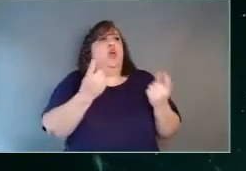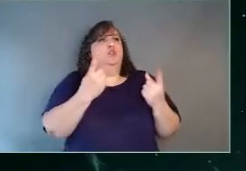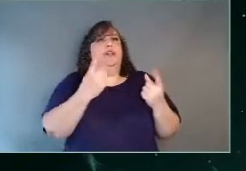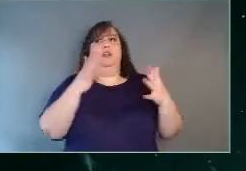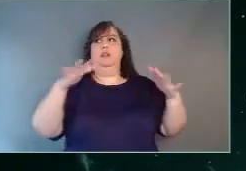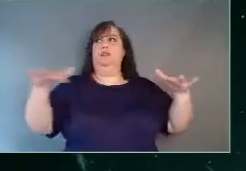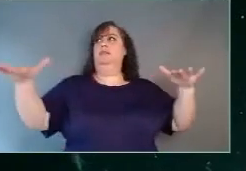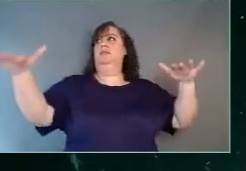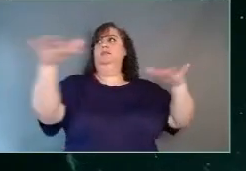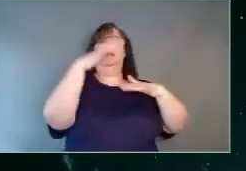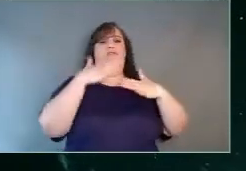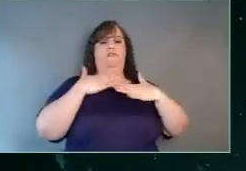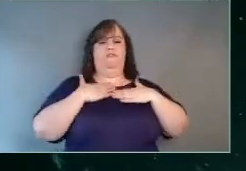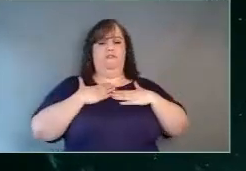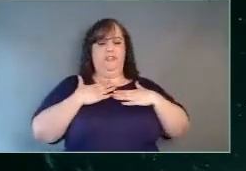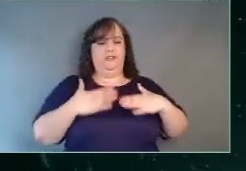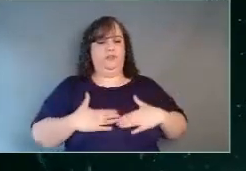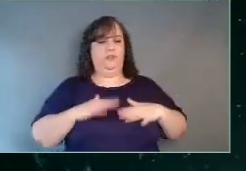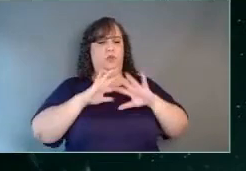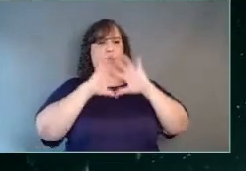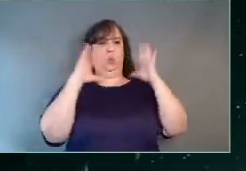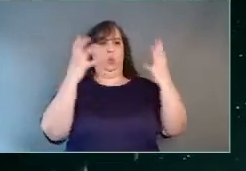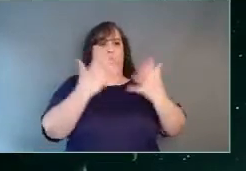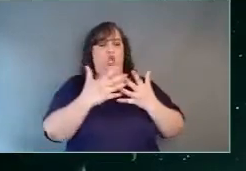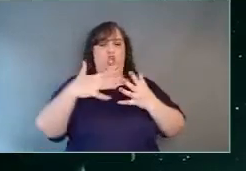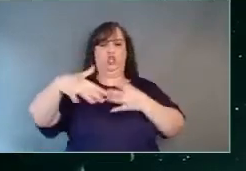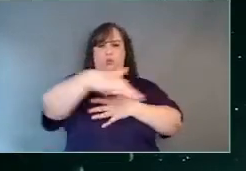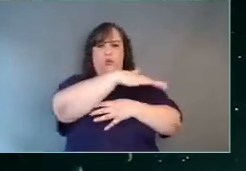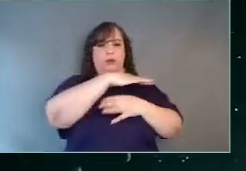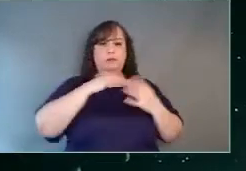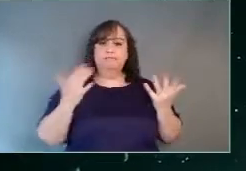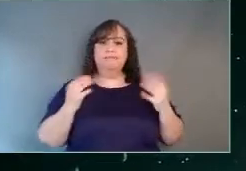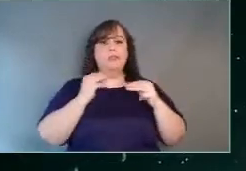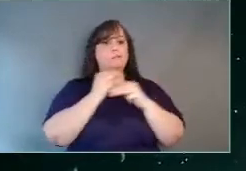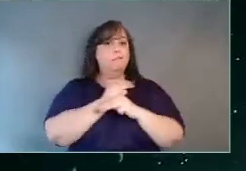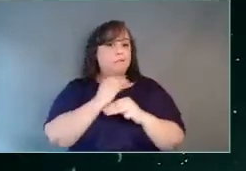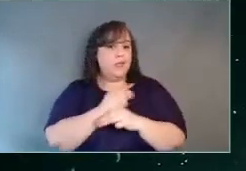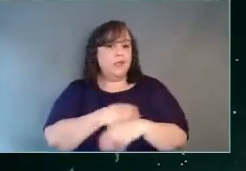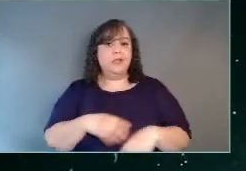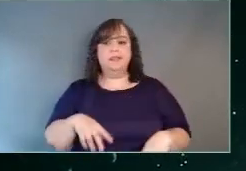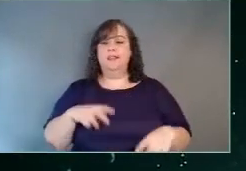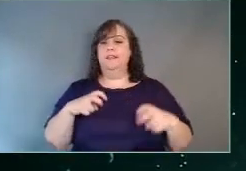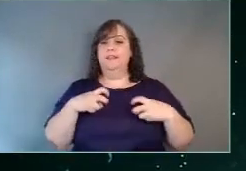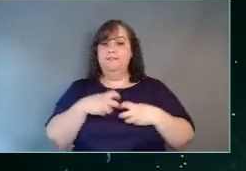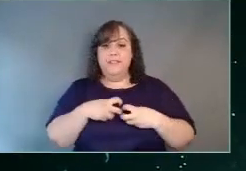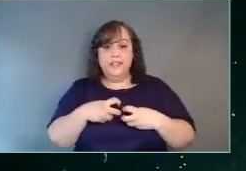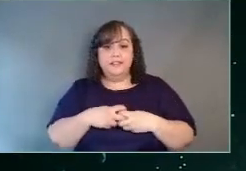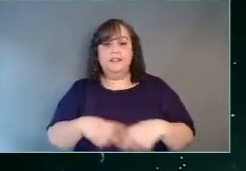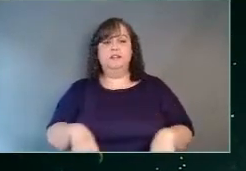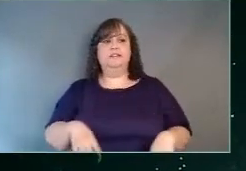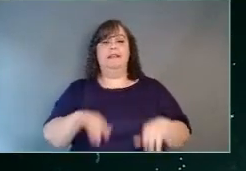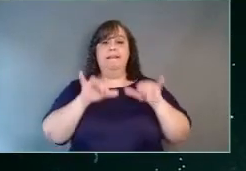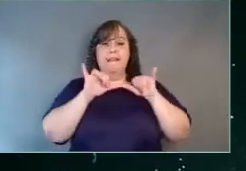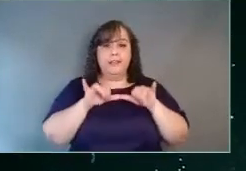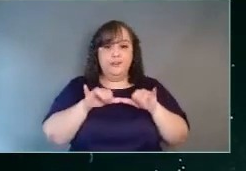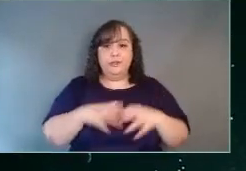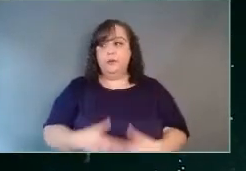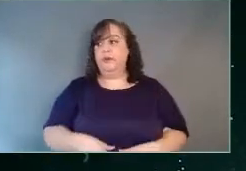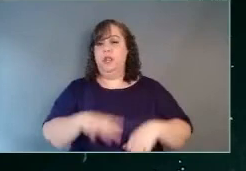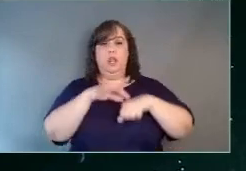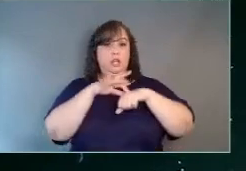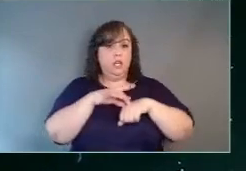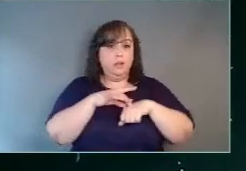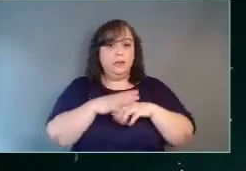us. So, people think of math and physics and engineering, but also subjects like geology and even biology,